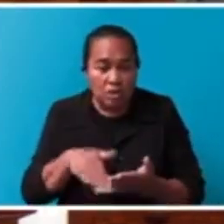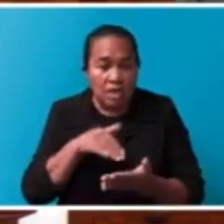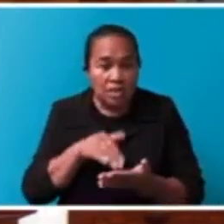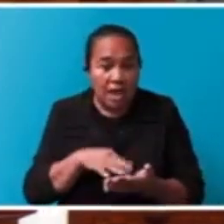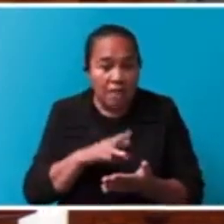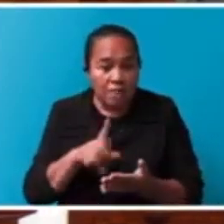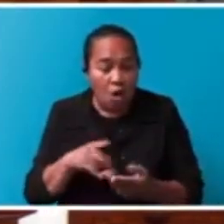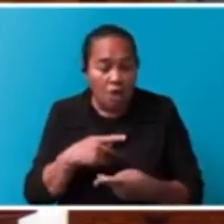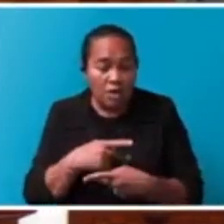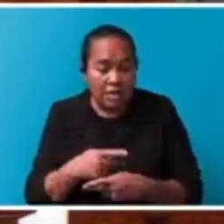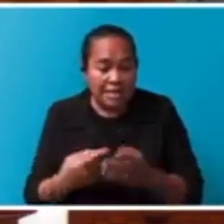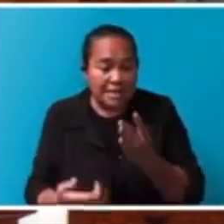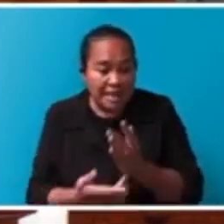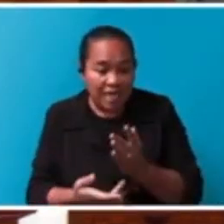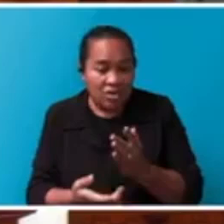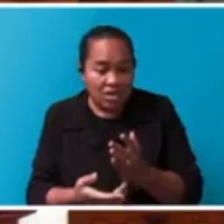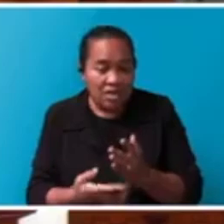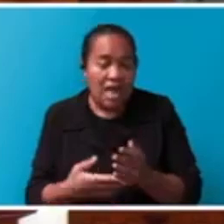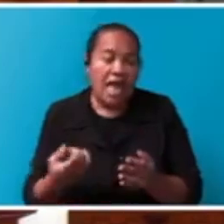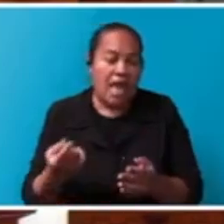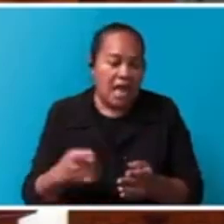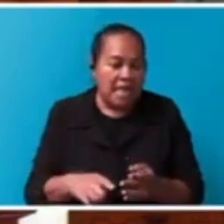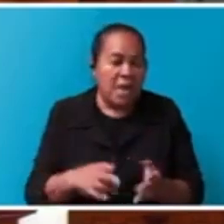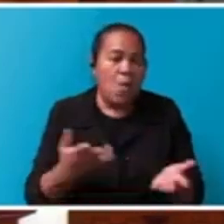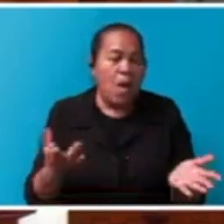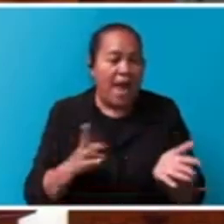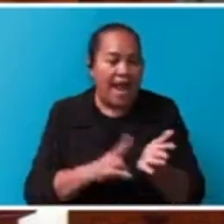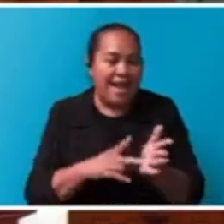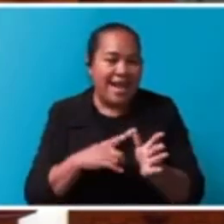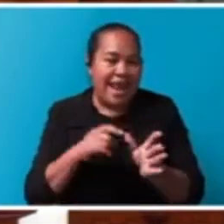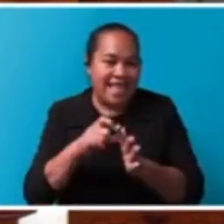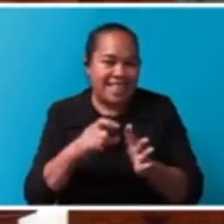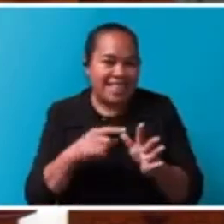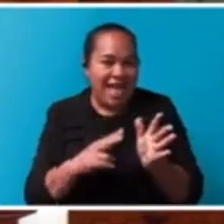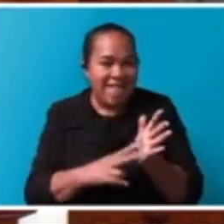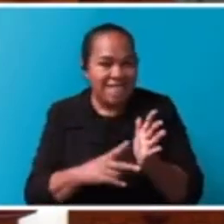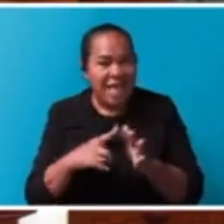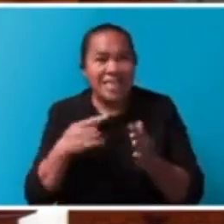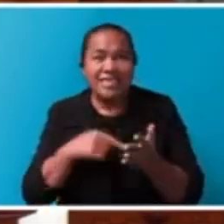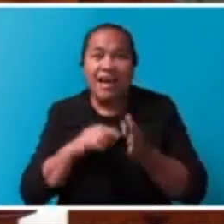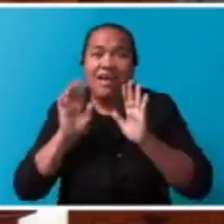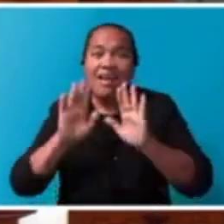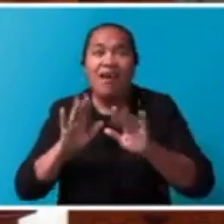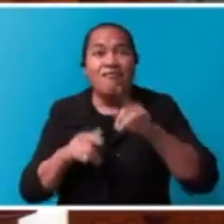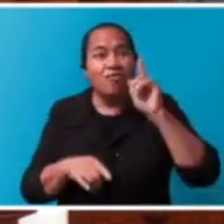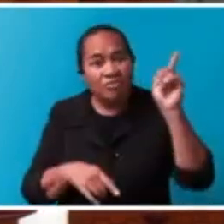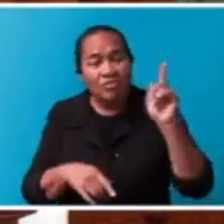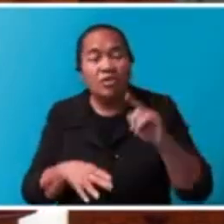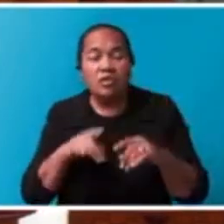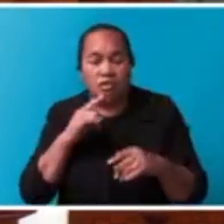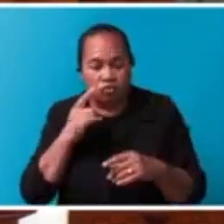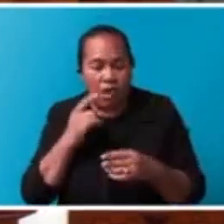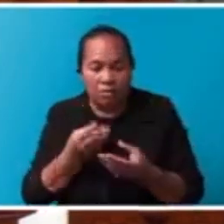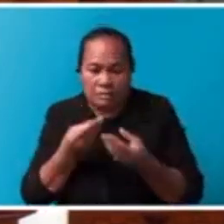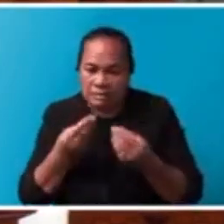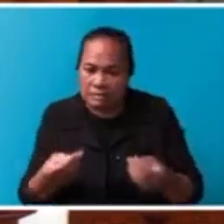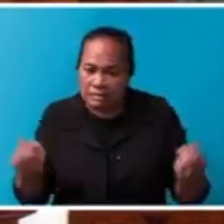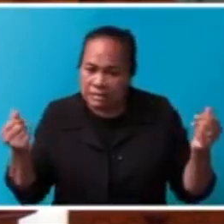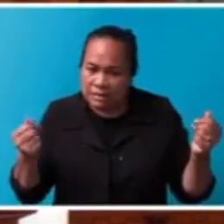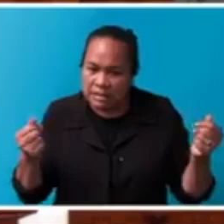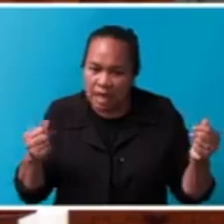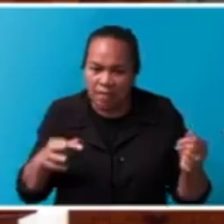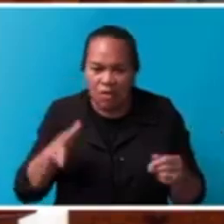and Development in Nandawe serve as educational arms of the Ministry, addressing critical issues of